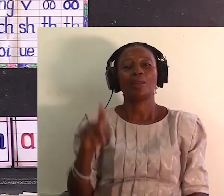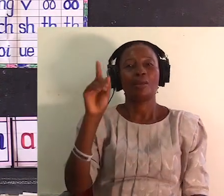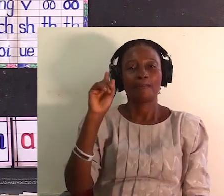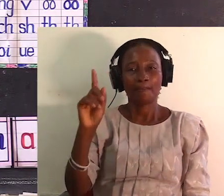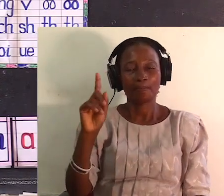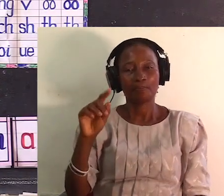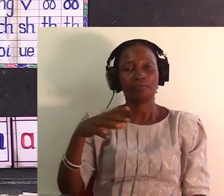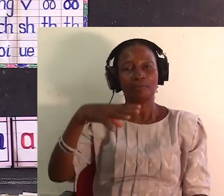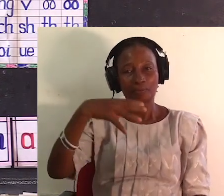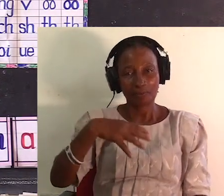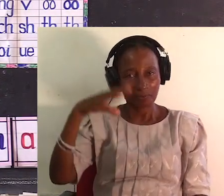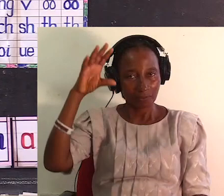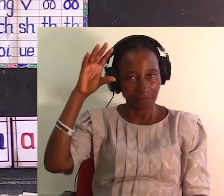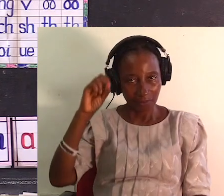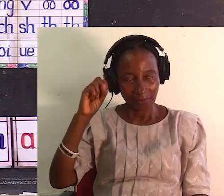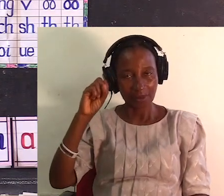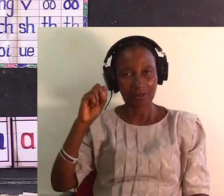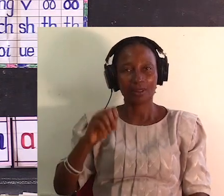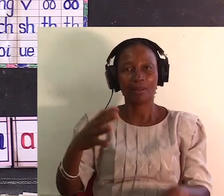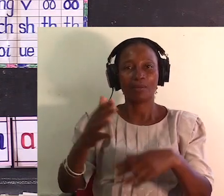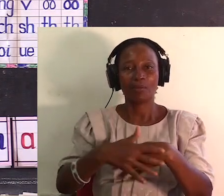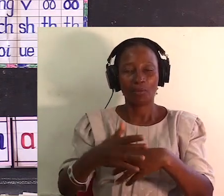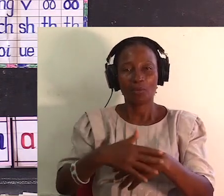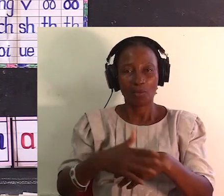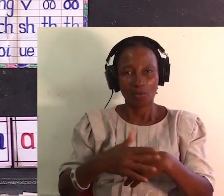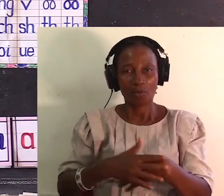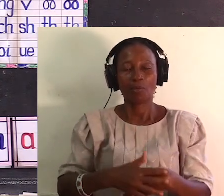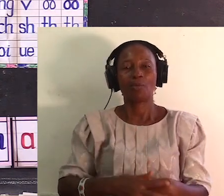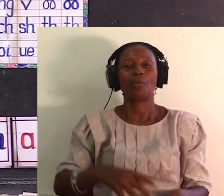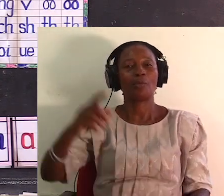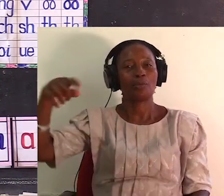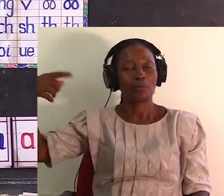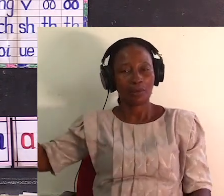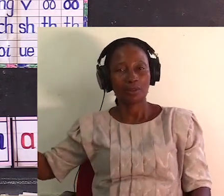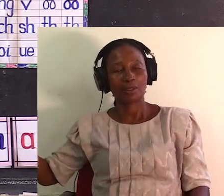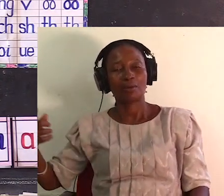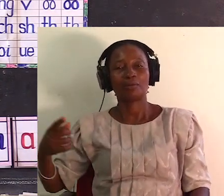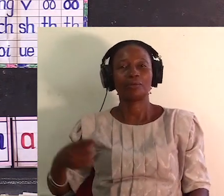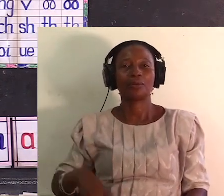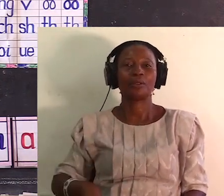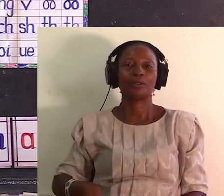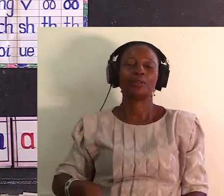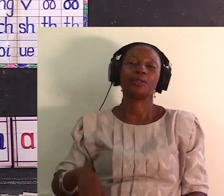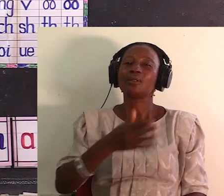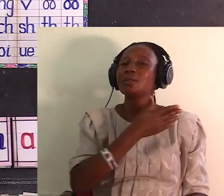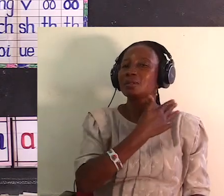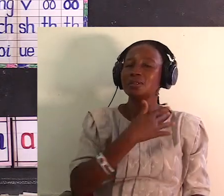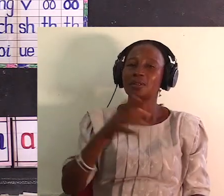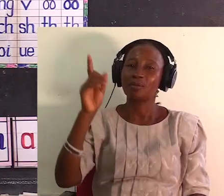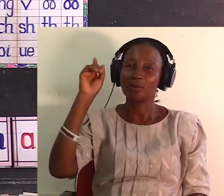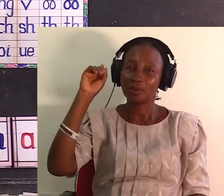sentences. You'll find it very difficult to read a passage. And you'll find it very difficult to read a story. So